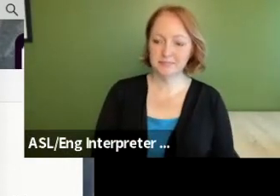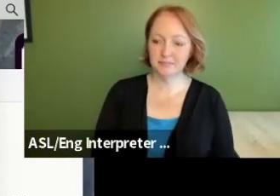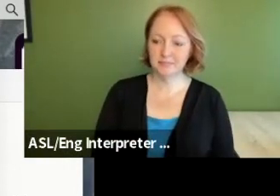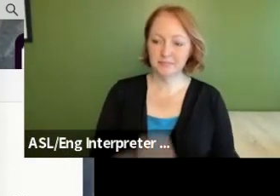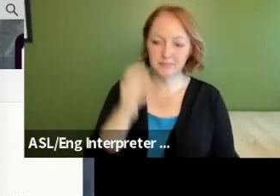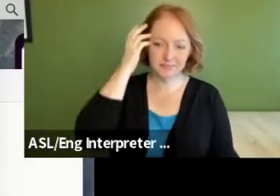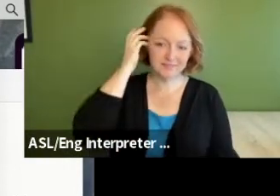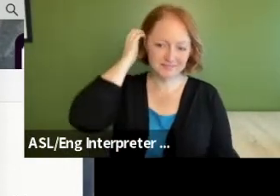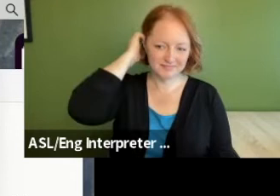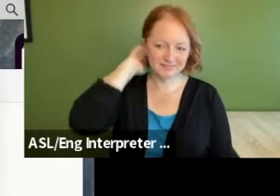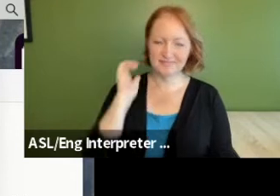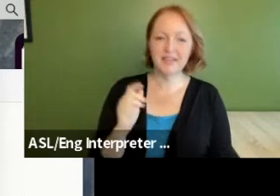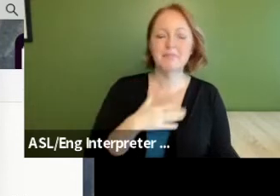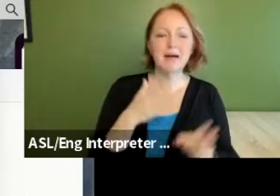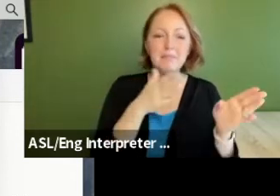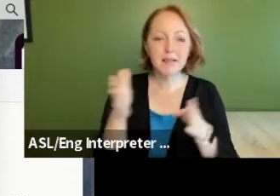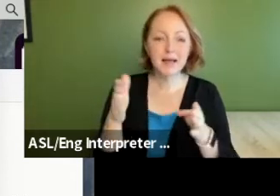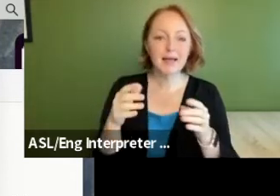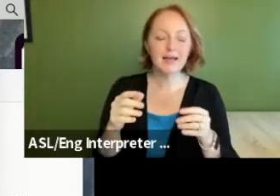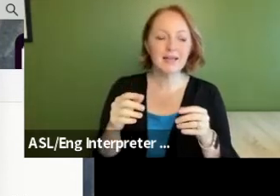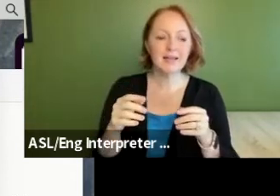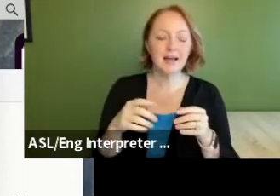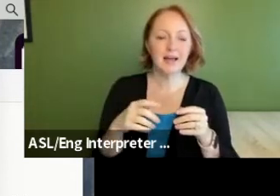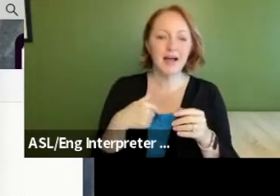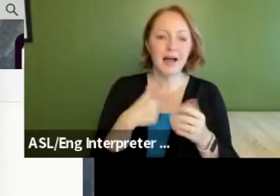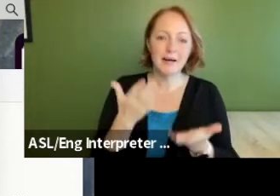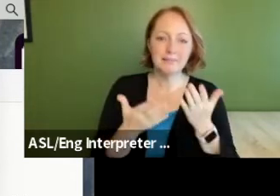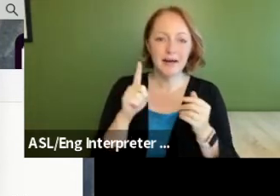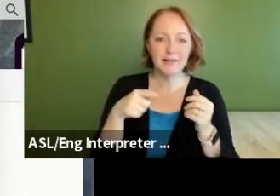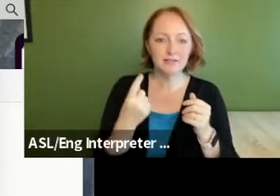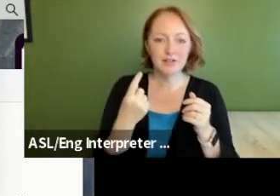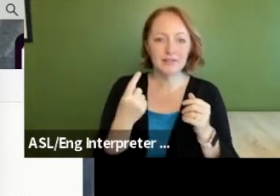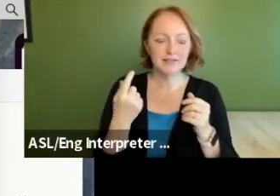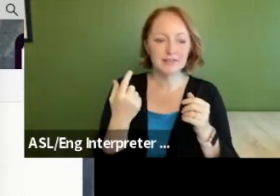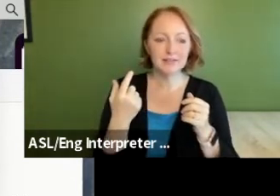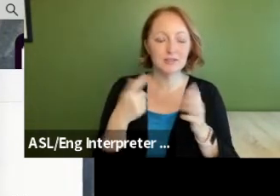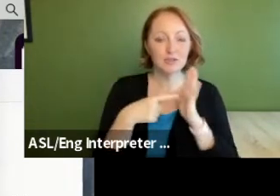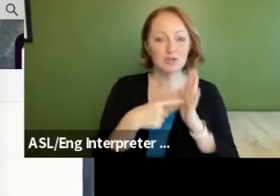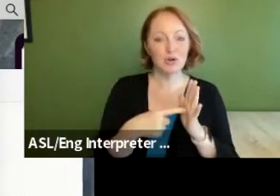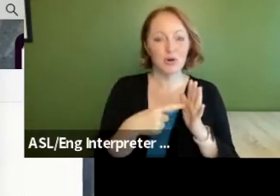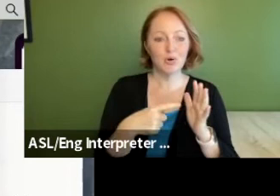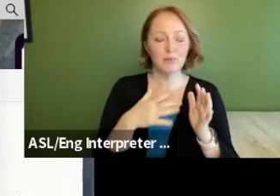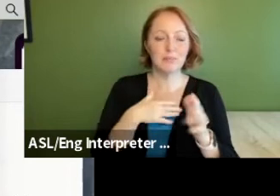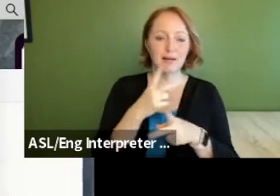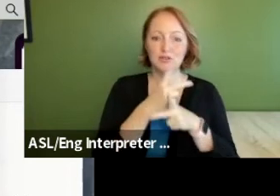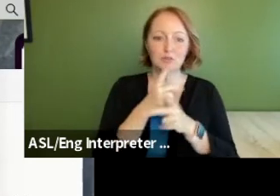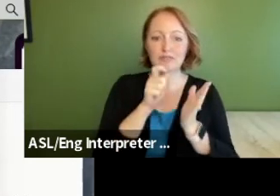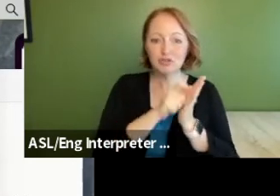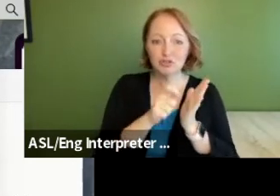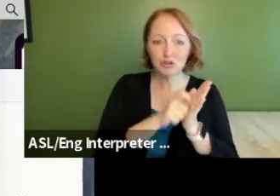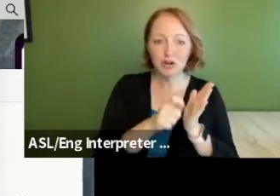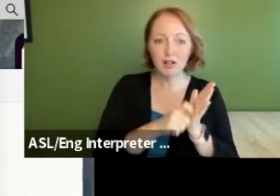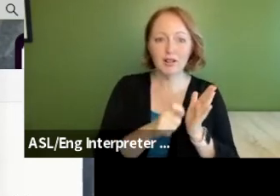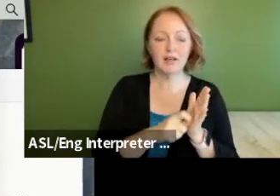Okay. So my plan is I might just show my supervision journal and